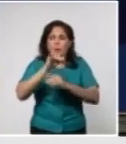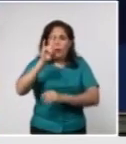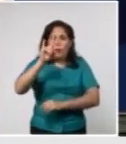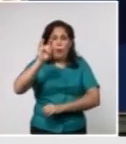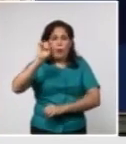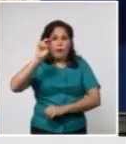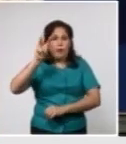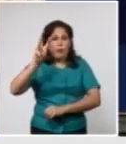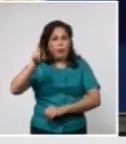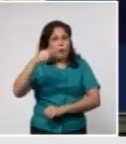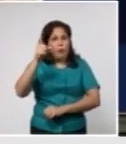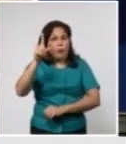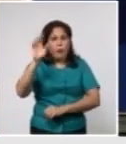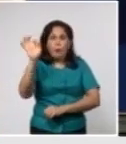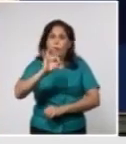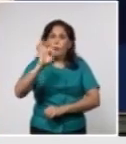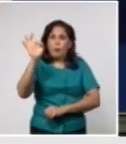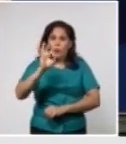of them, that is